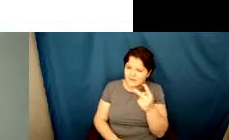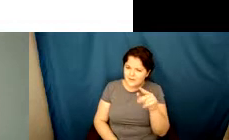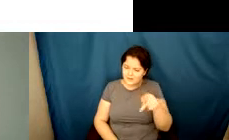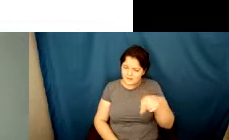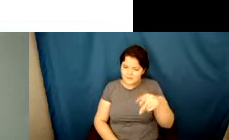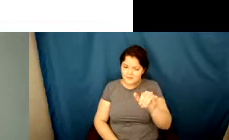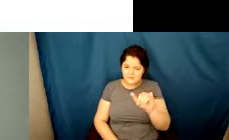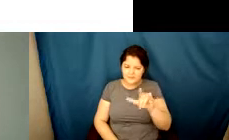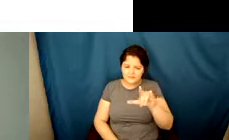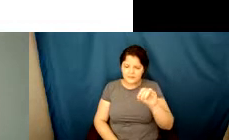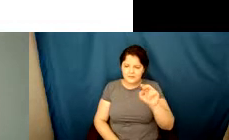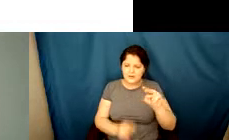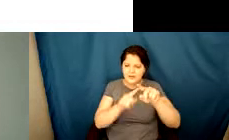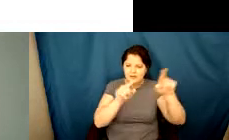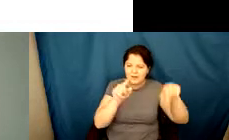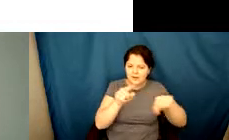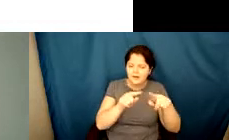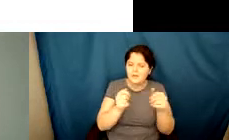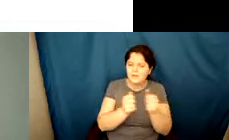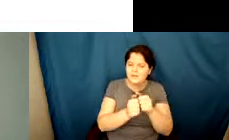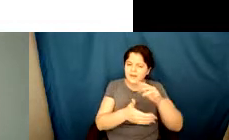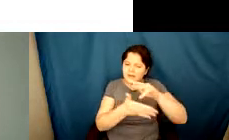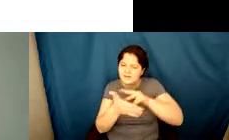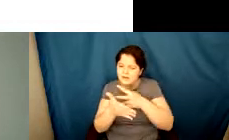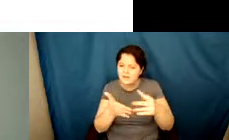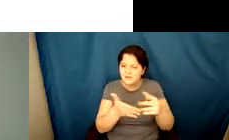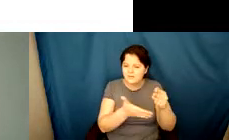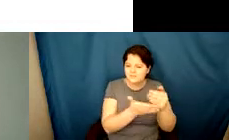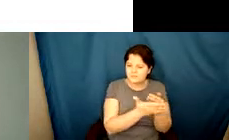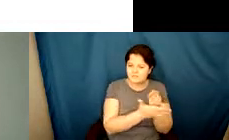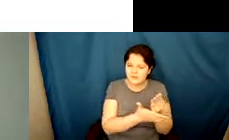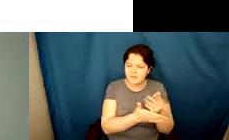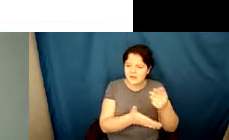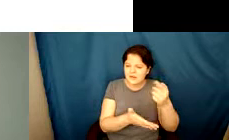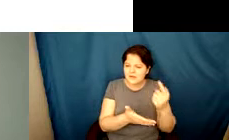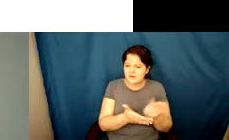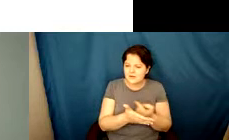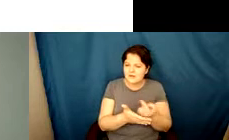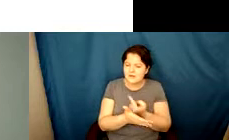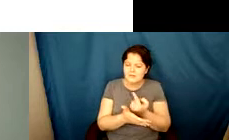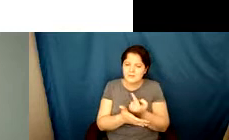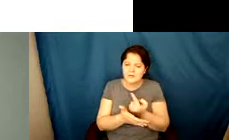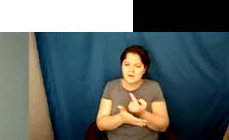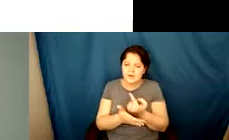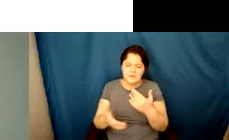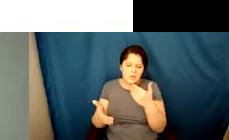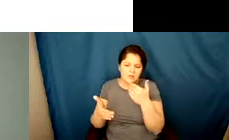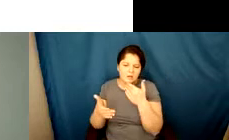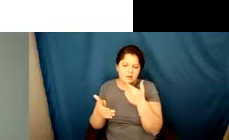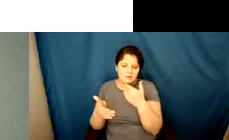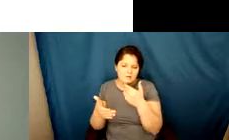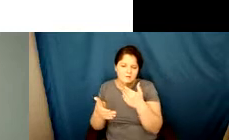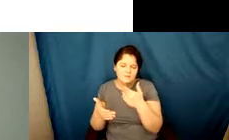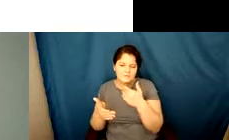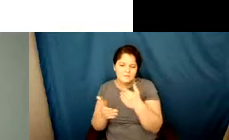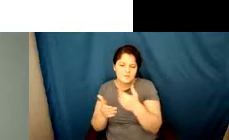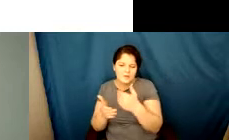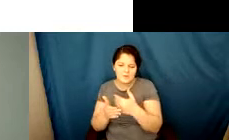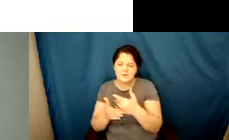and the maps. Sometimes those are installed perpendicular, so the booth attendant can't see all the way up and down the